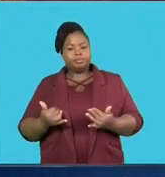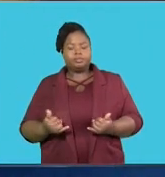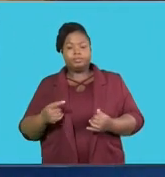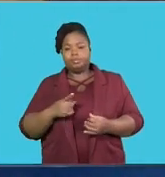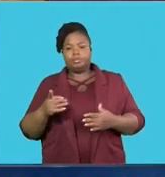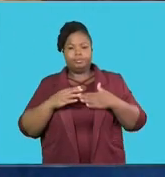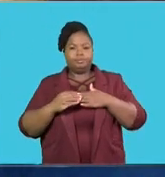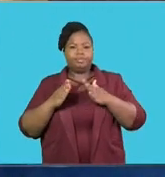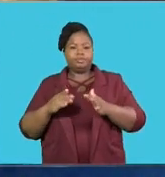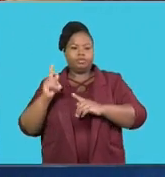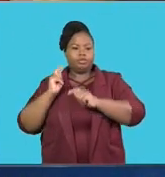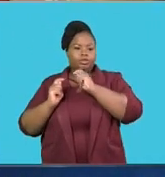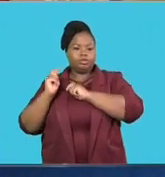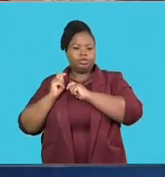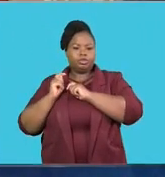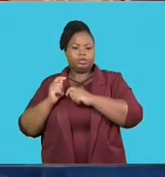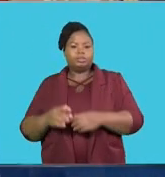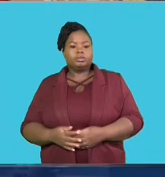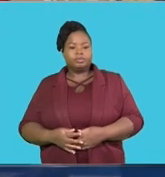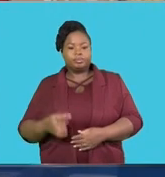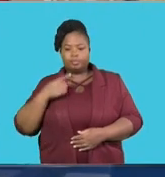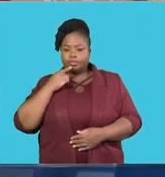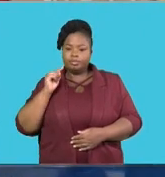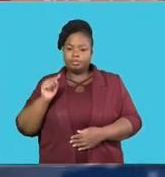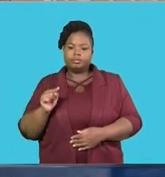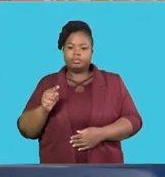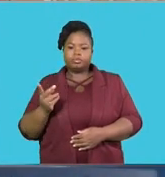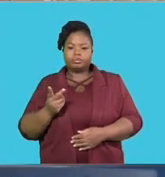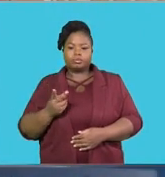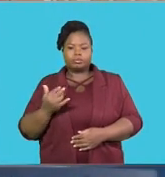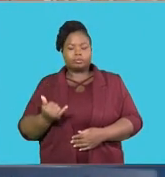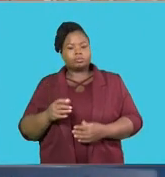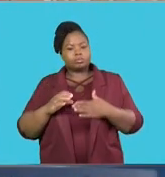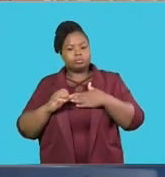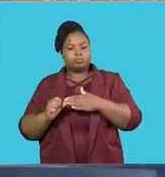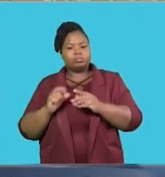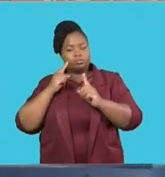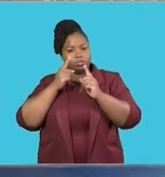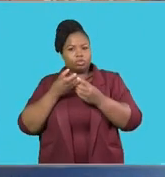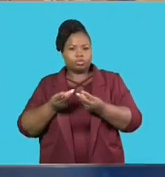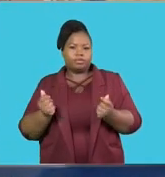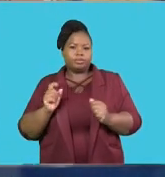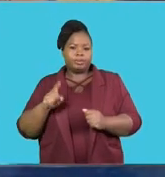ba setso ba boletse tshireletso e molemo ga legolo go e na le phekolo.